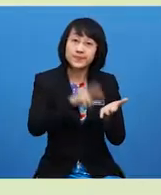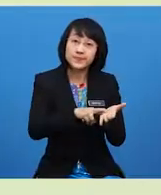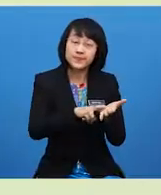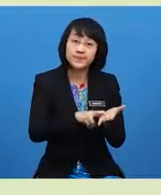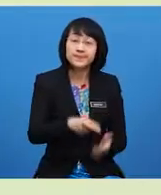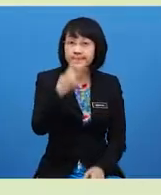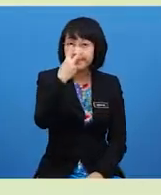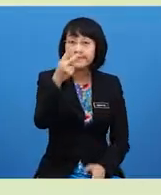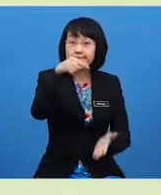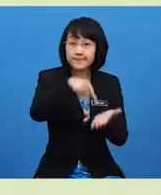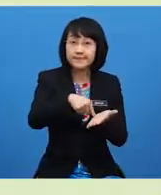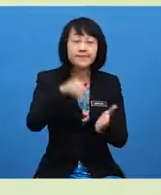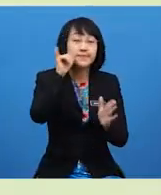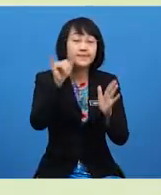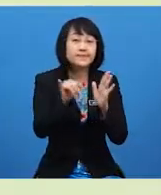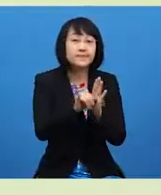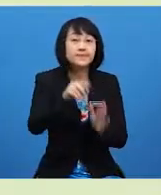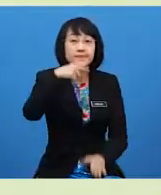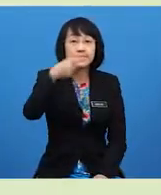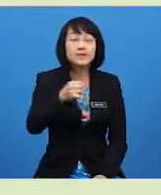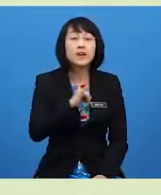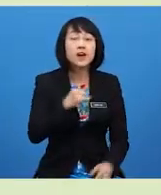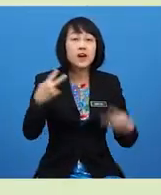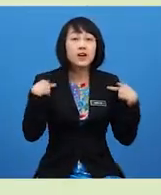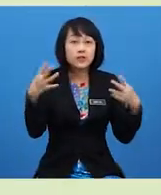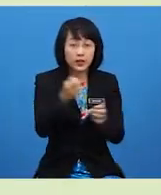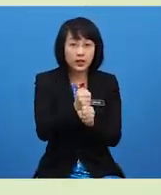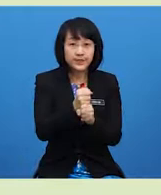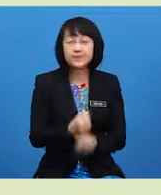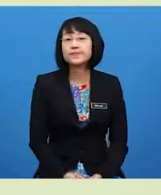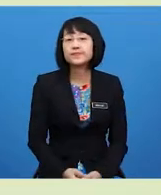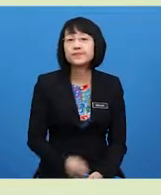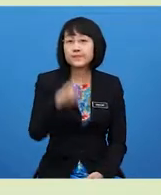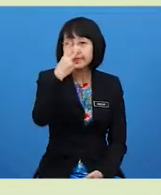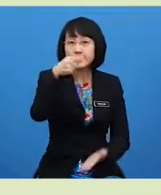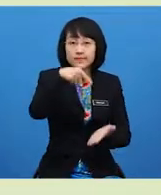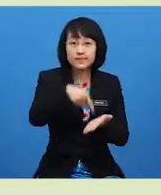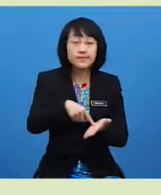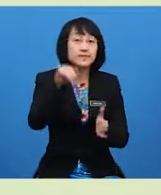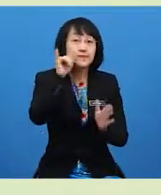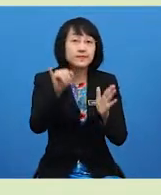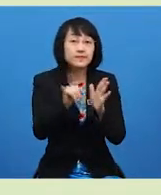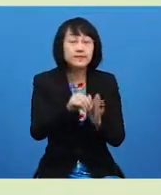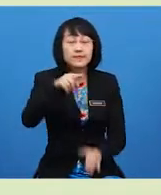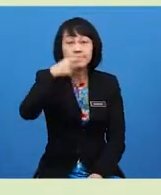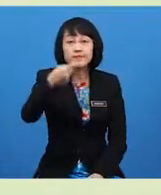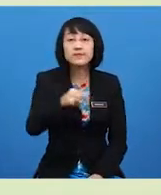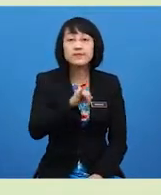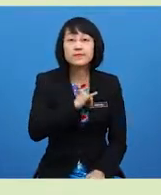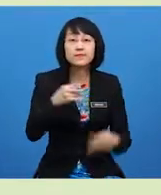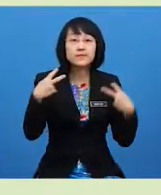see this image, you say, I've got. When you see this image, you say,